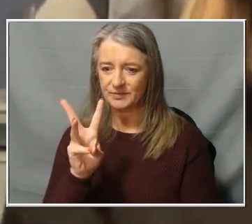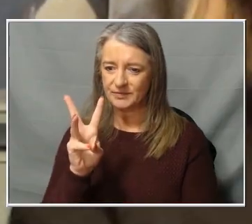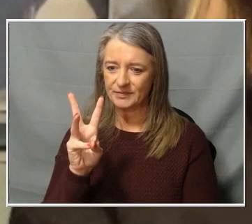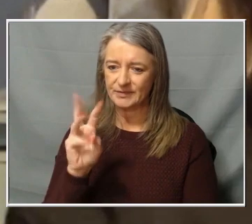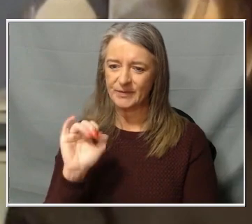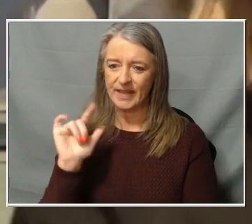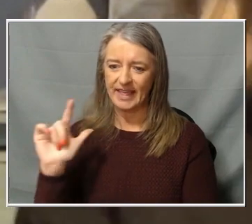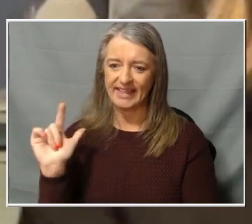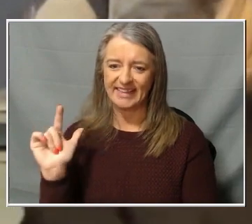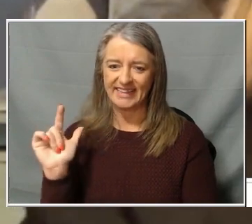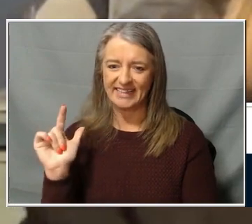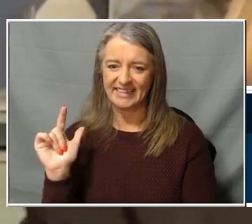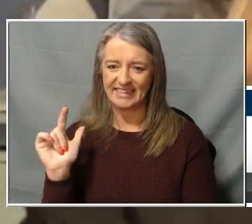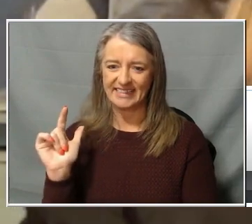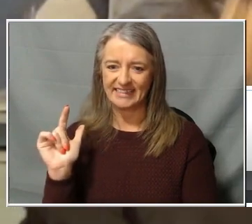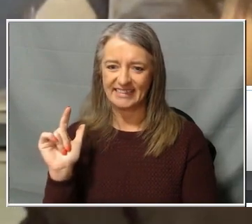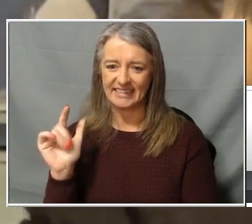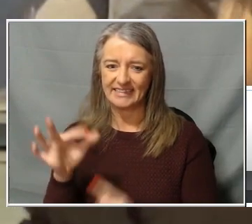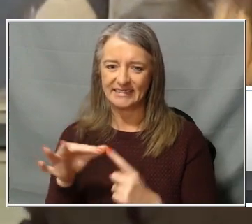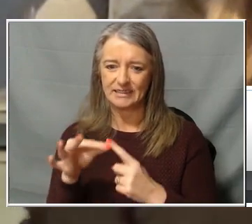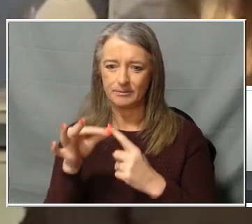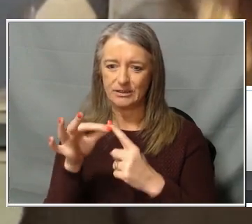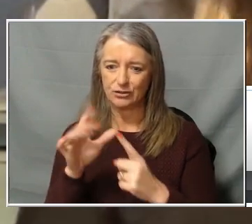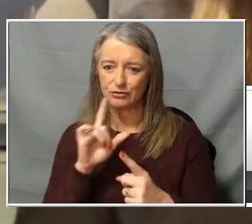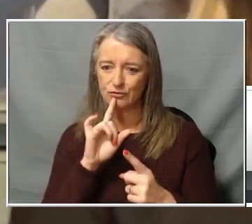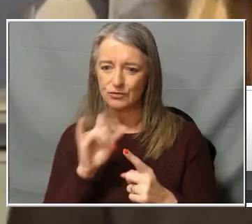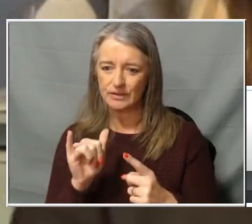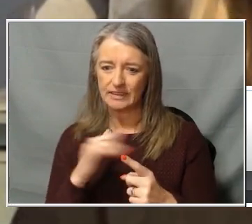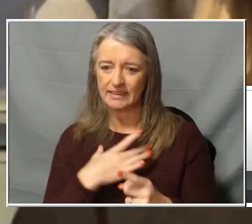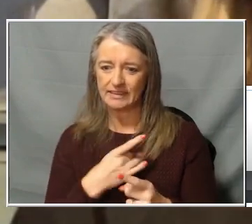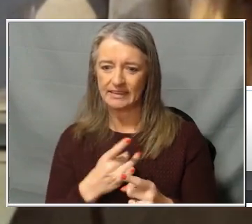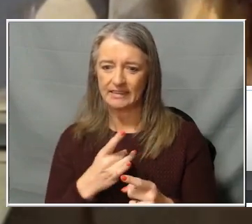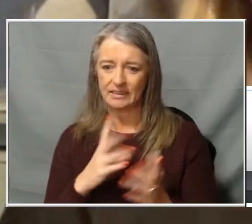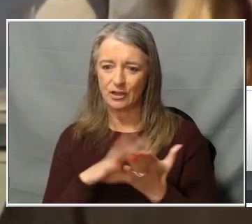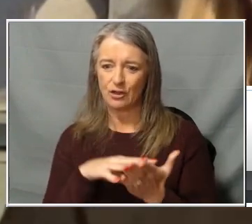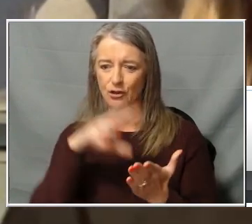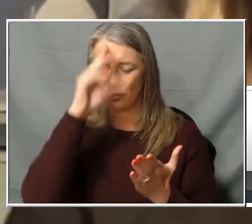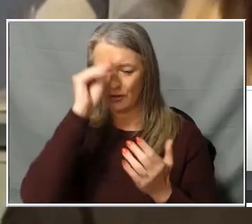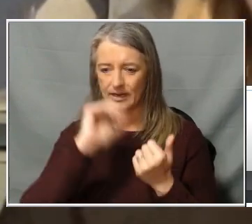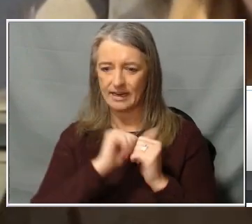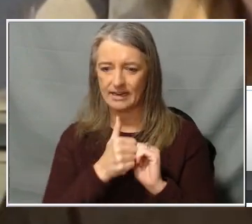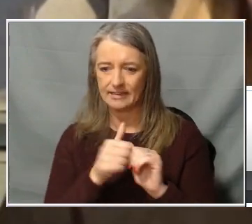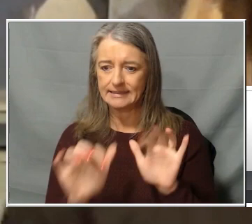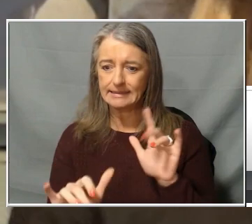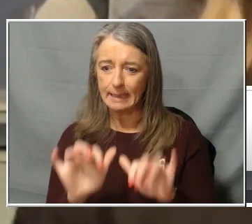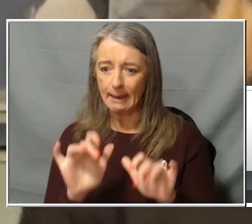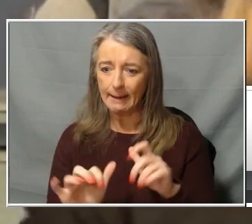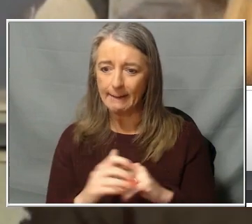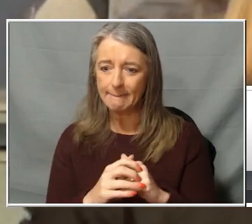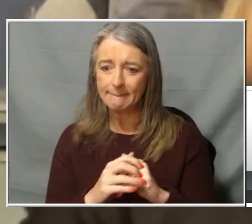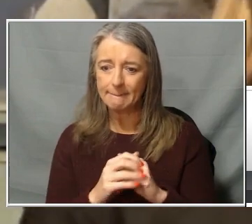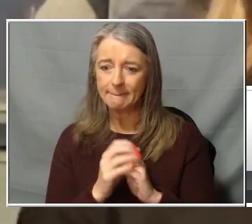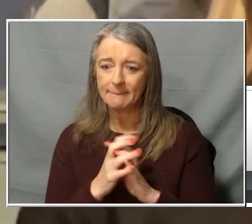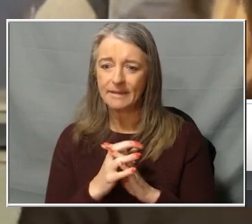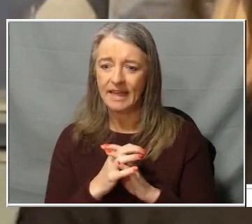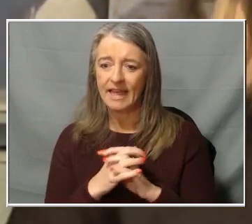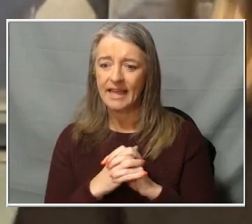Well, in specials, I really like to learn how to type and stuff.